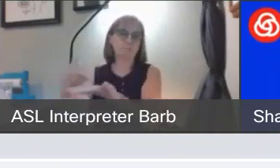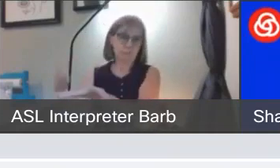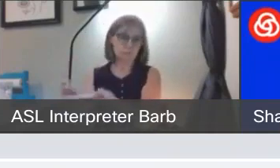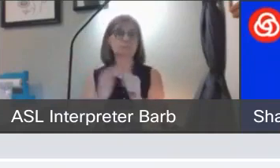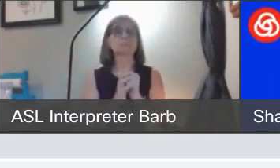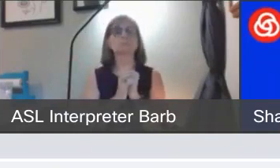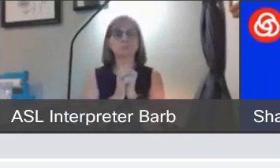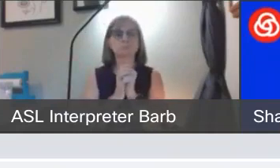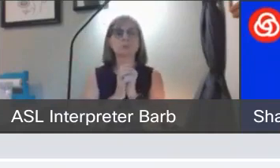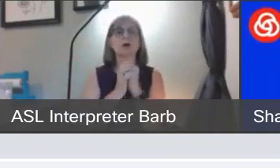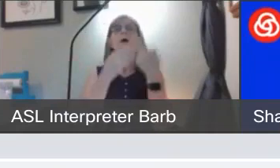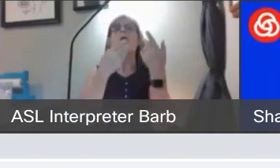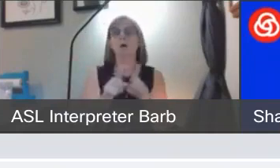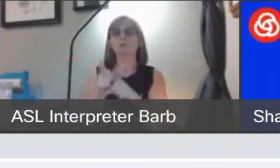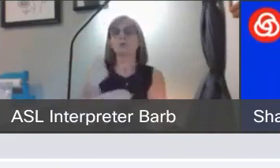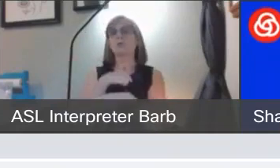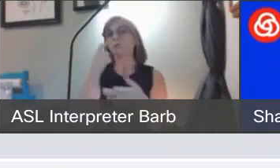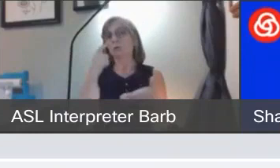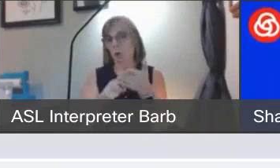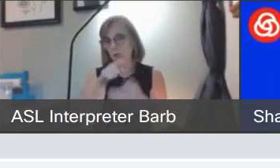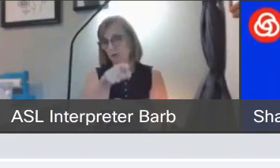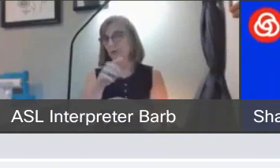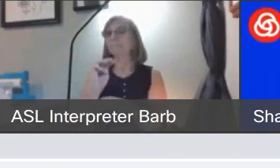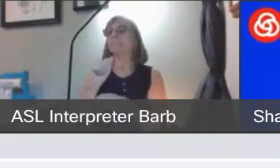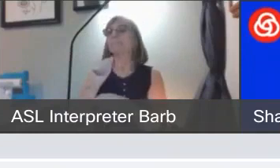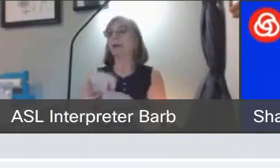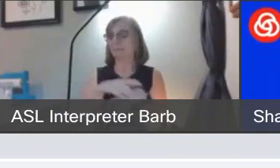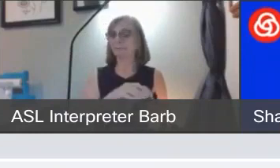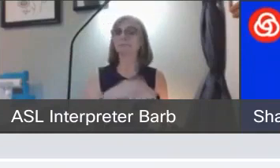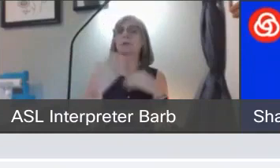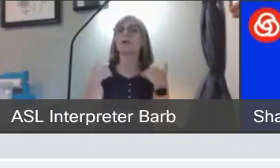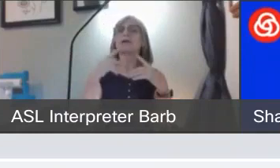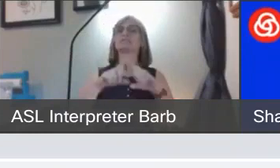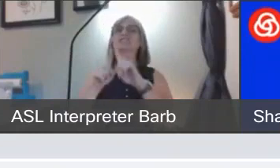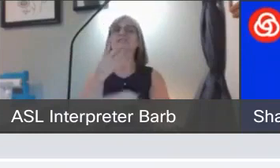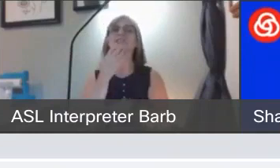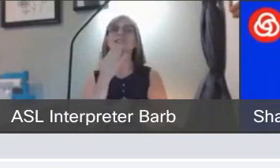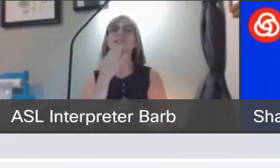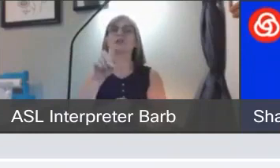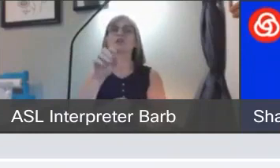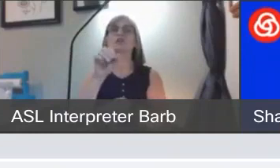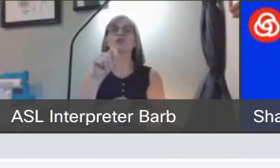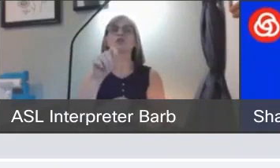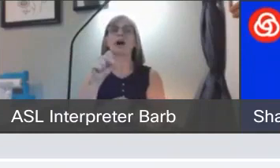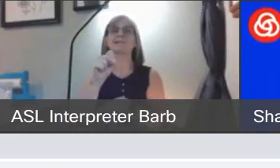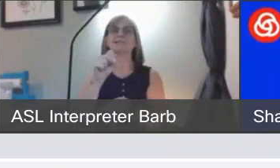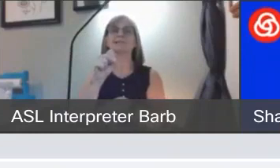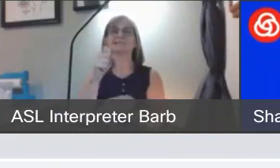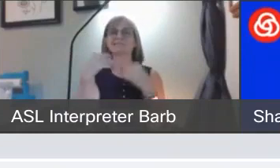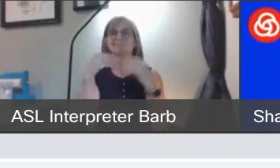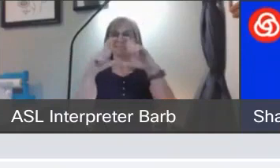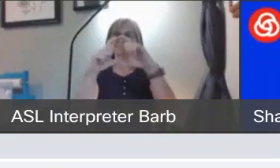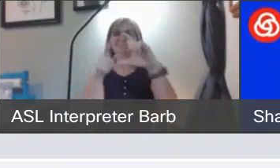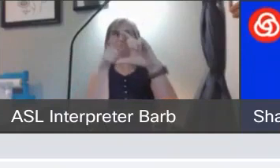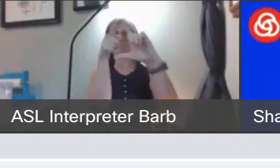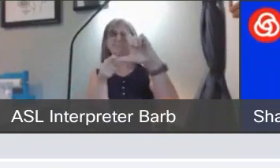then something else you'll notice on here are these multicolored dots that you see here. What those are stops